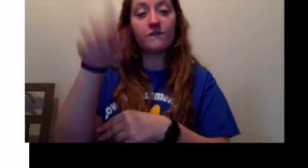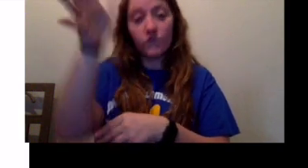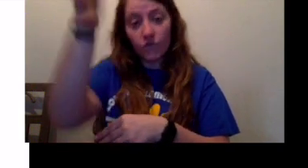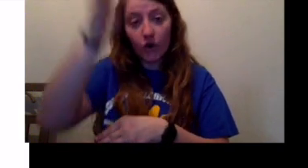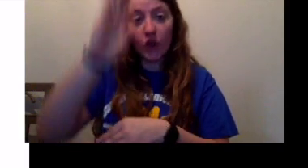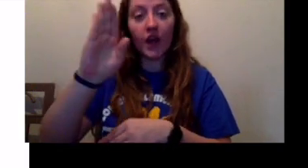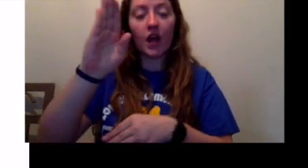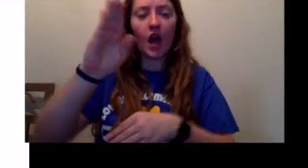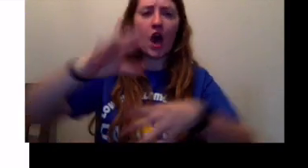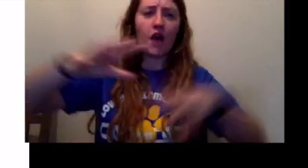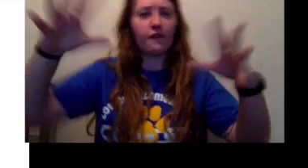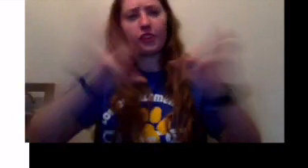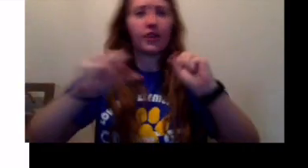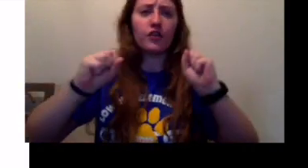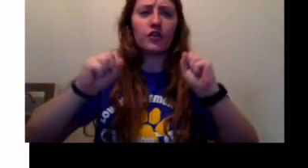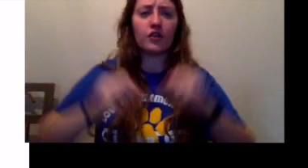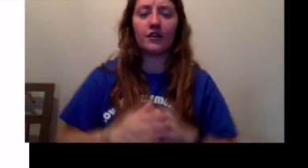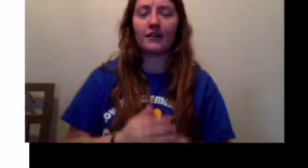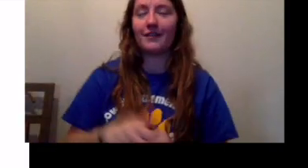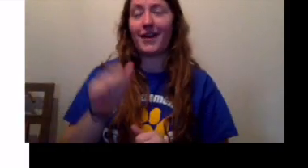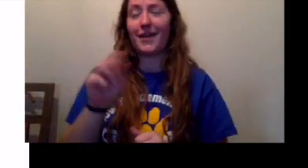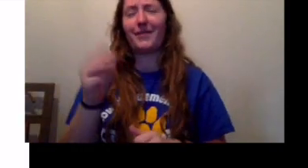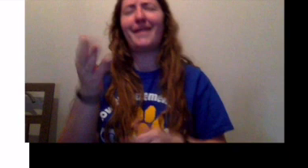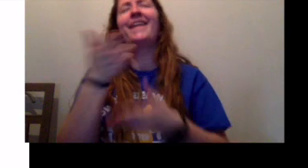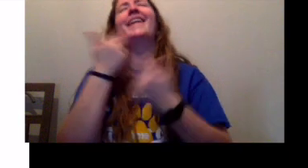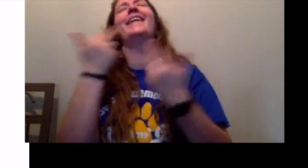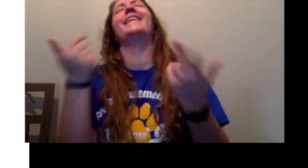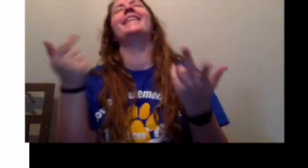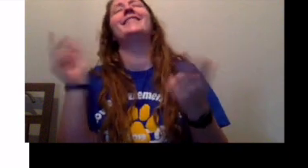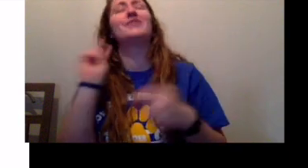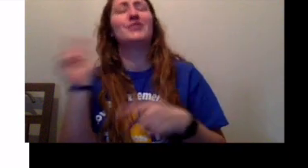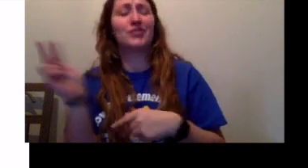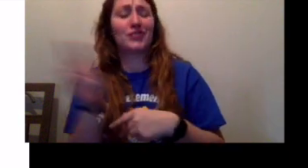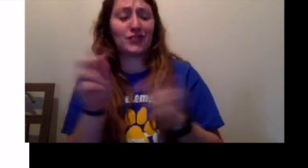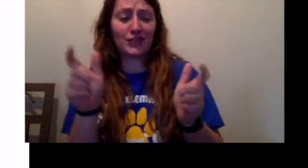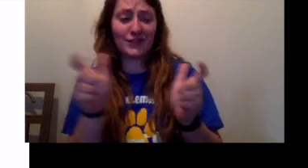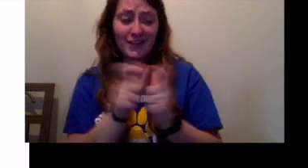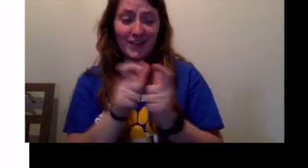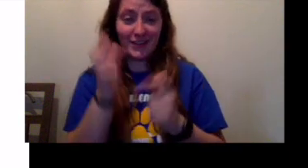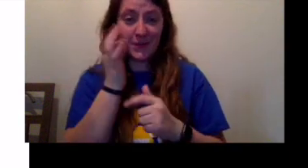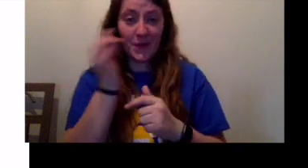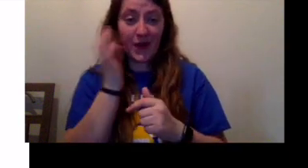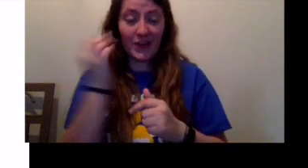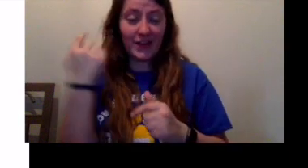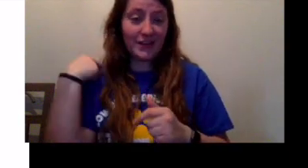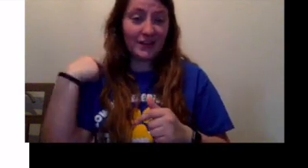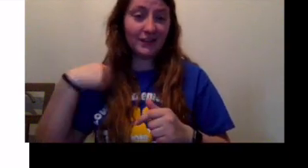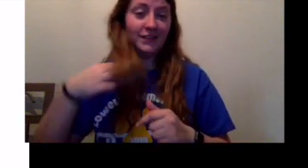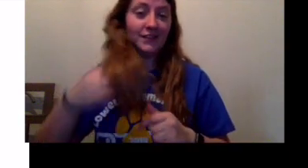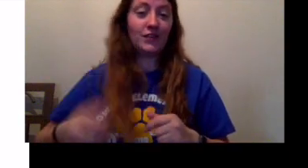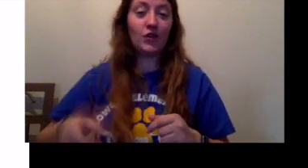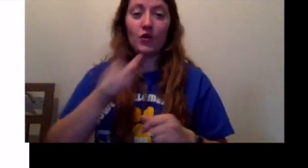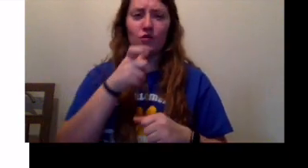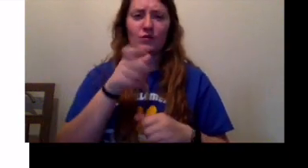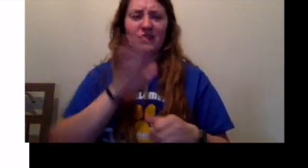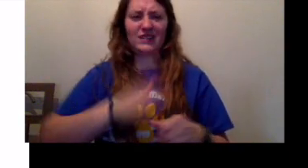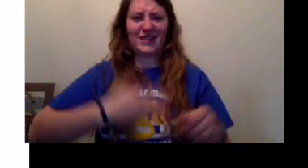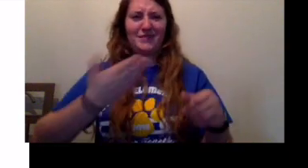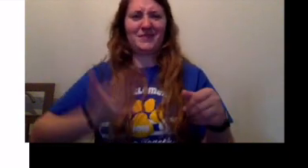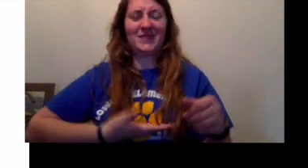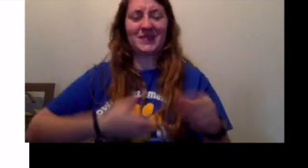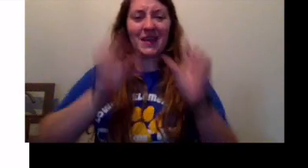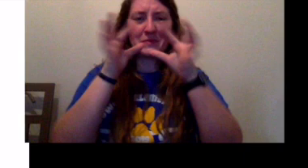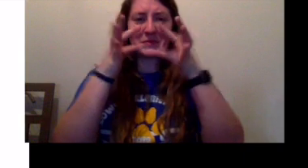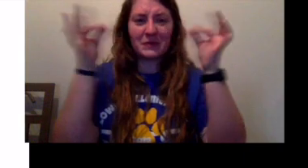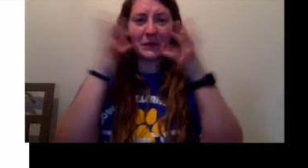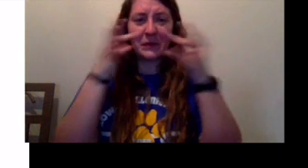Anne Marie burst out laughing. She looked at the tiny kitten, who was shaking his head, irritated at his wet whiskers, as Kirsty kept